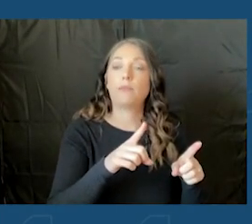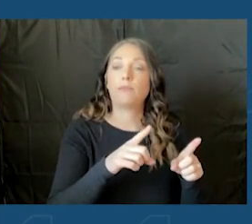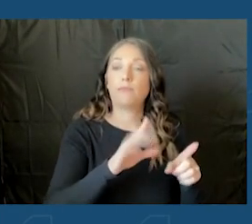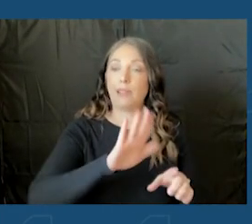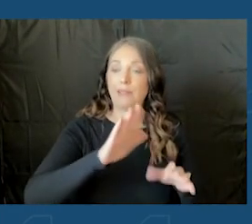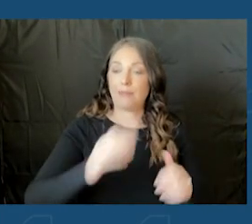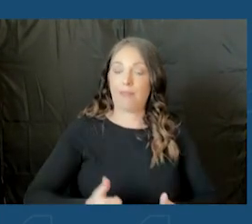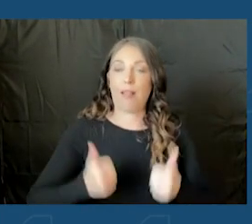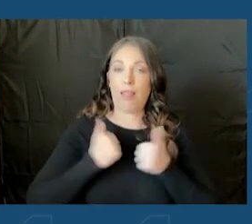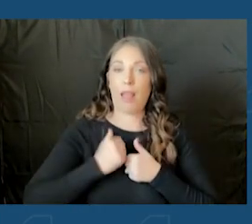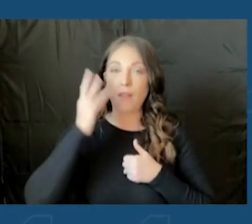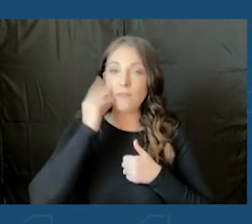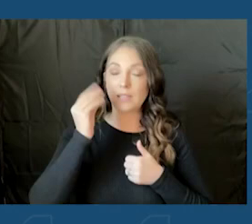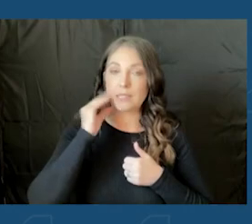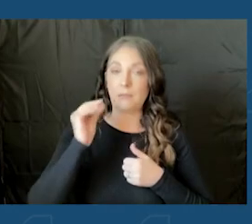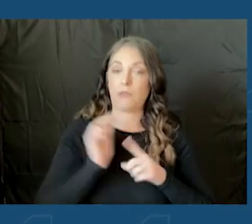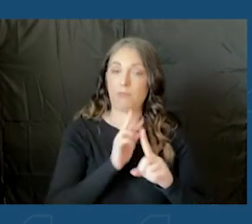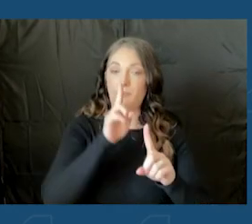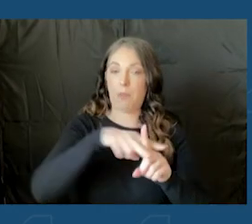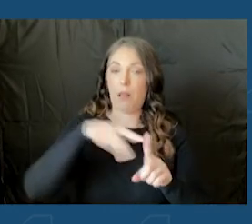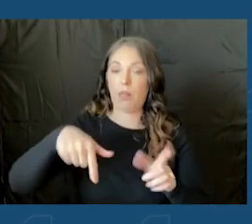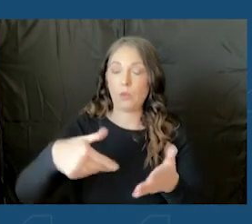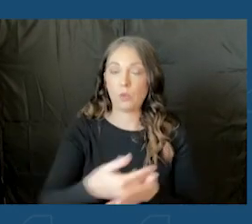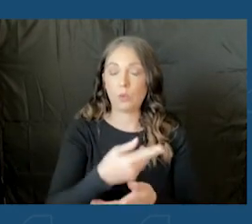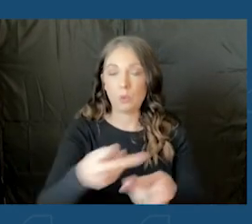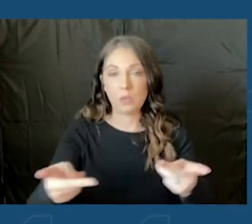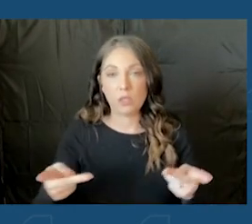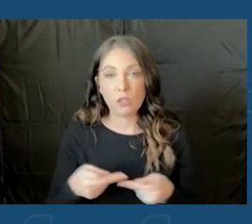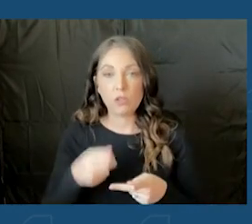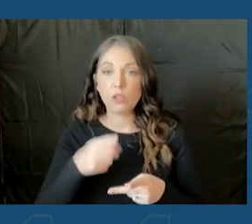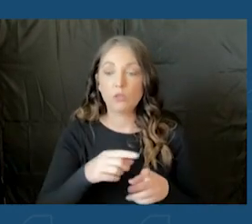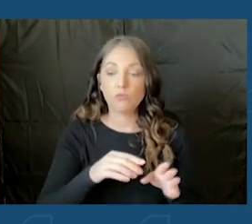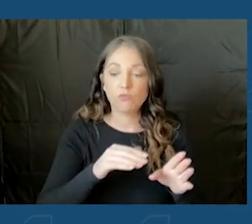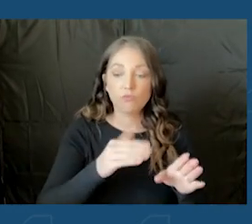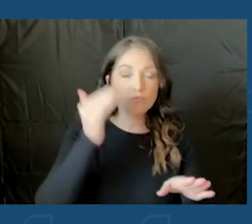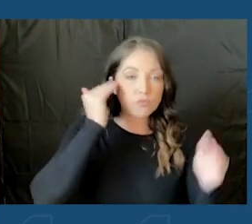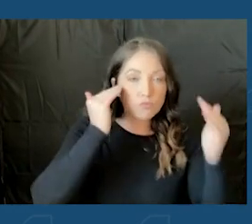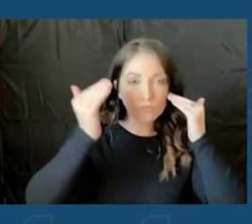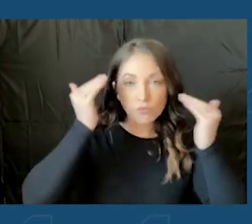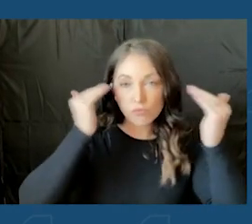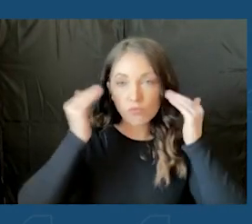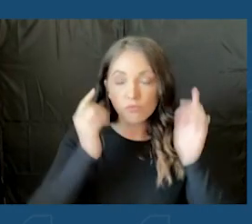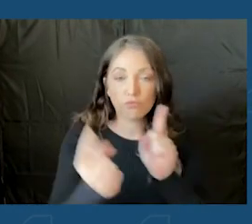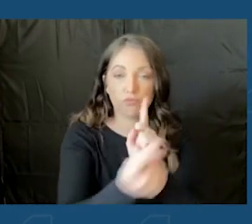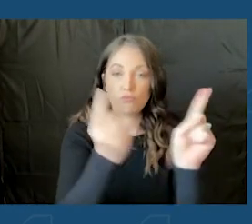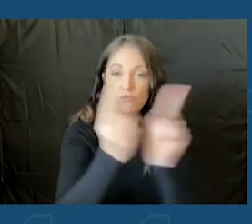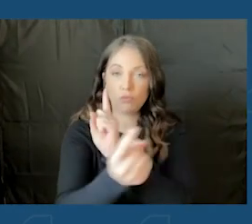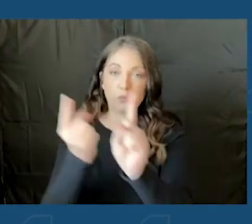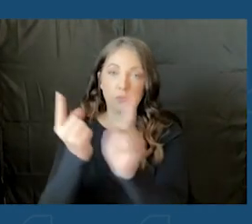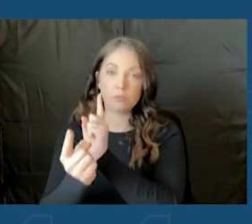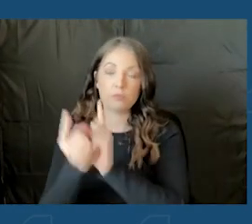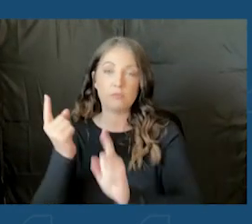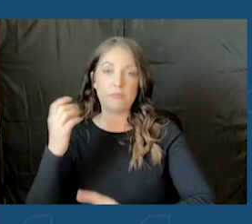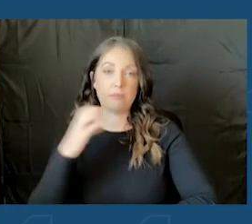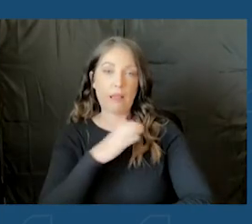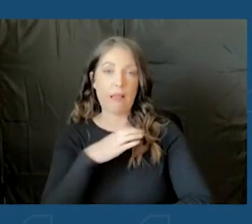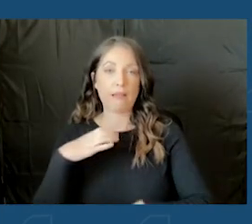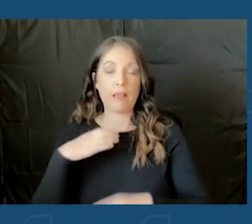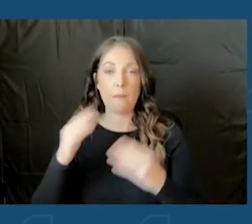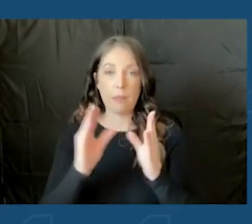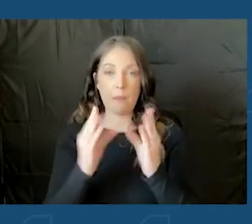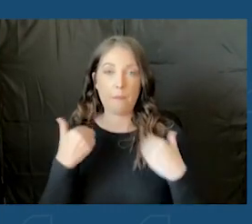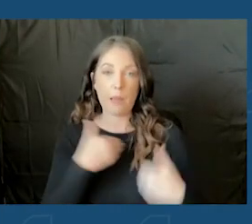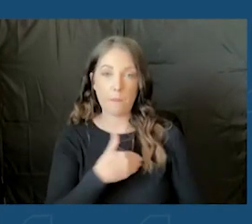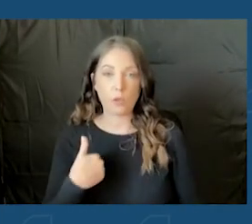to this new position. And he's getting to know all the cabinet members and will work very closely with all of them. We also heard from